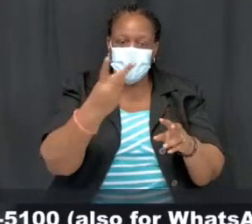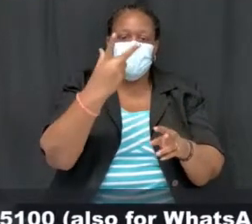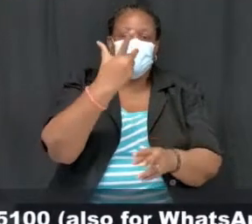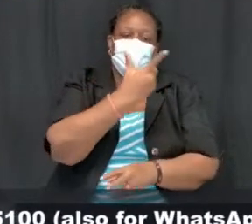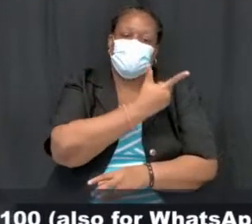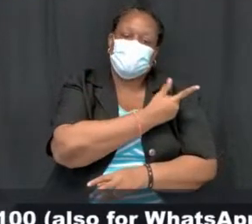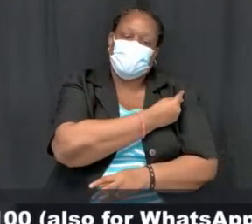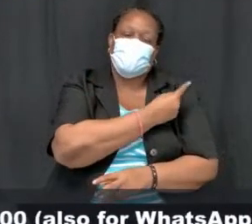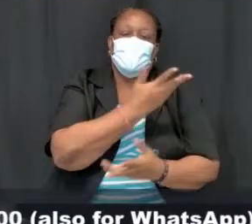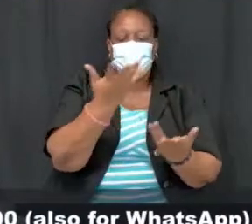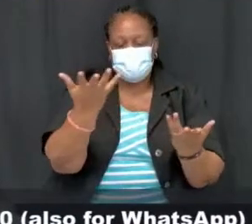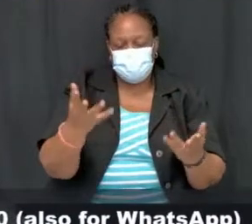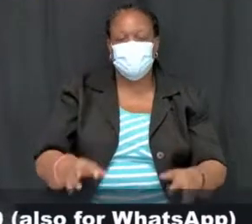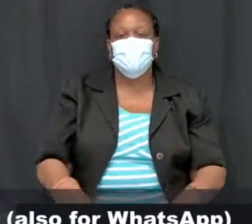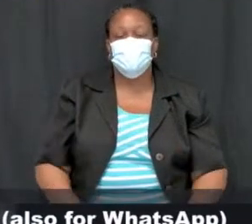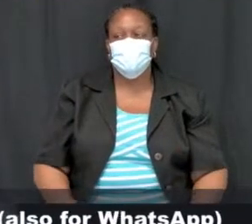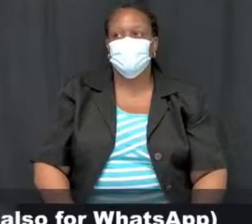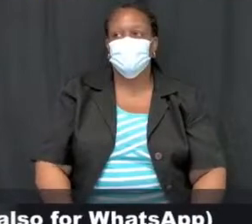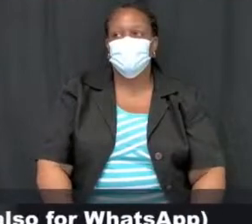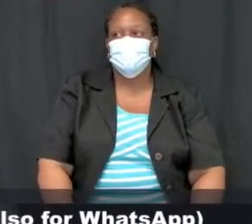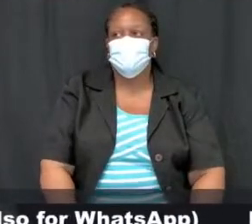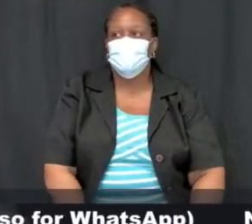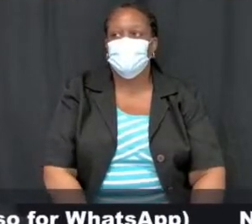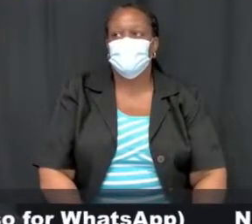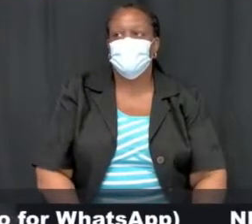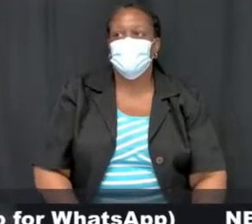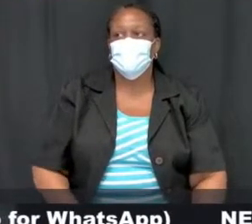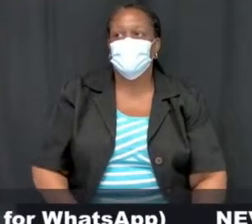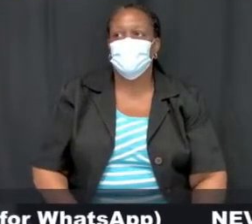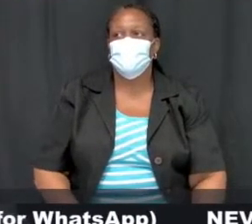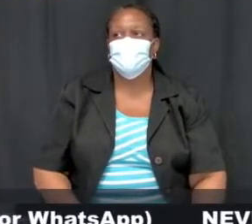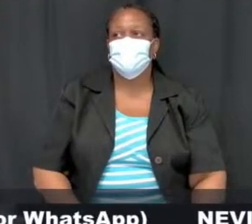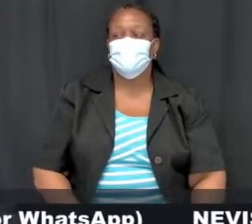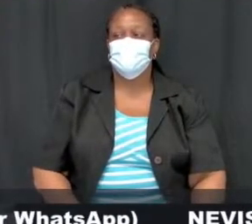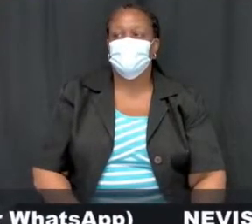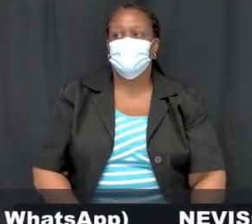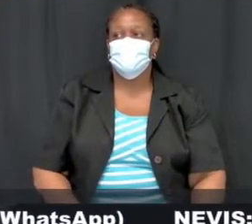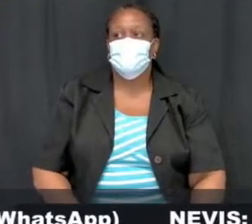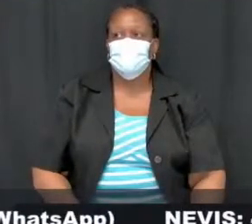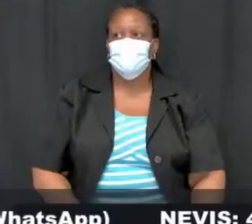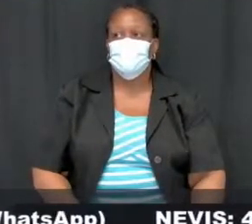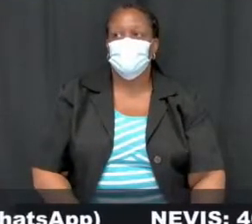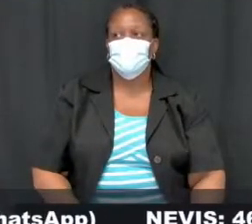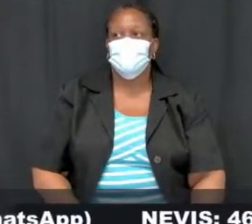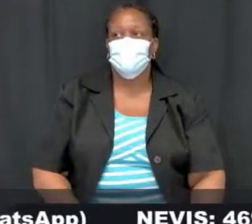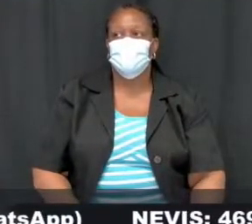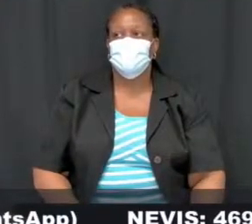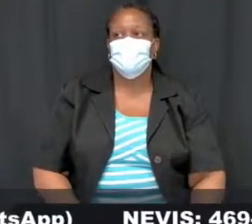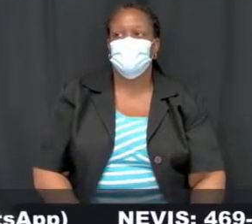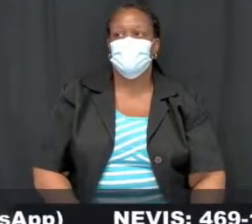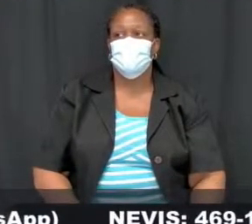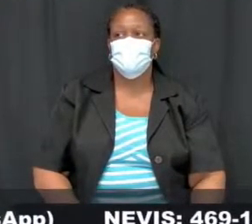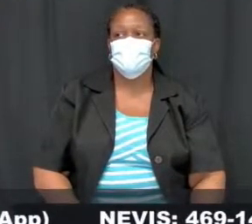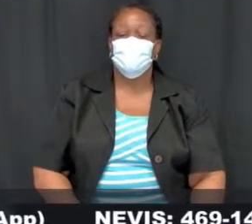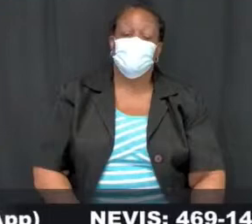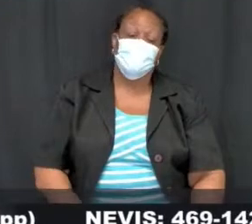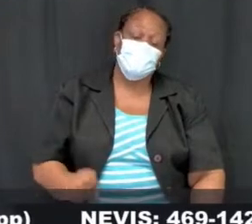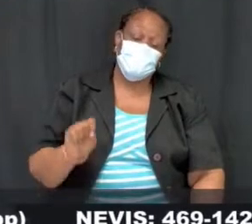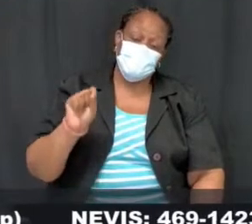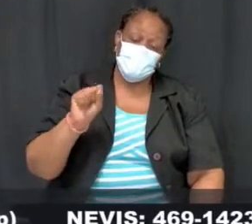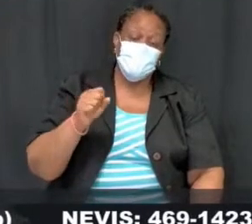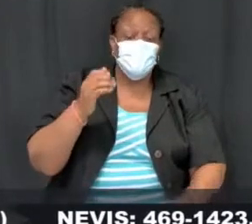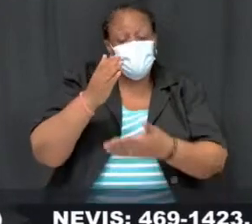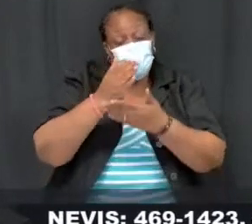the second dose within the 12-week window. Yes, however, there is a possibility